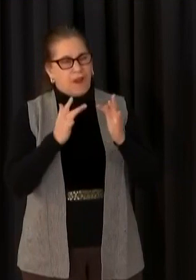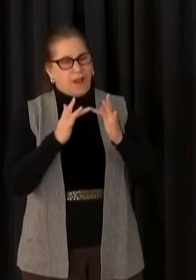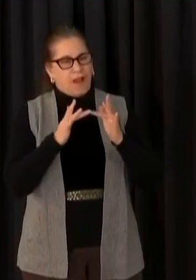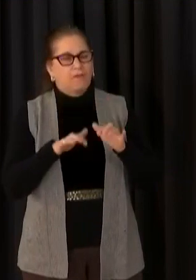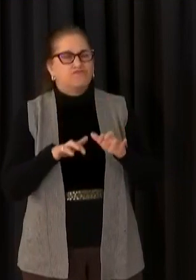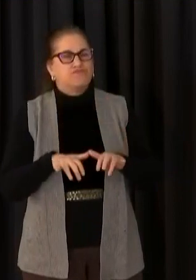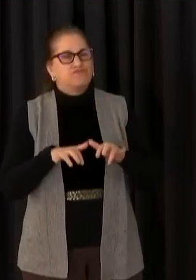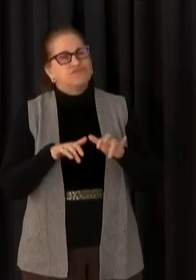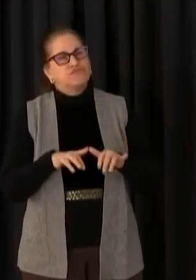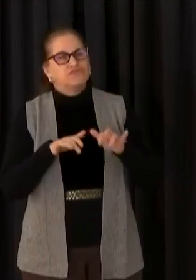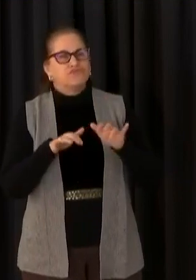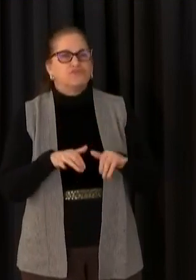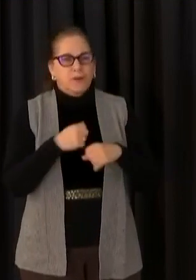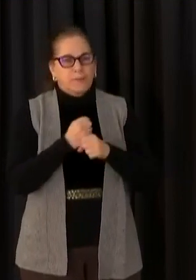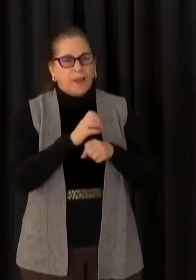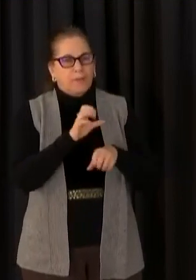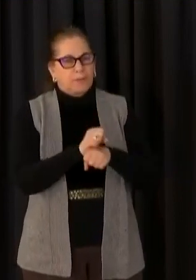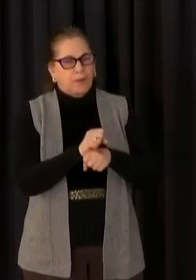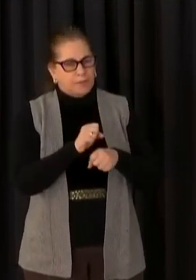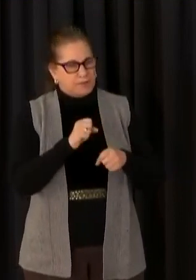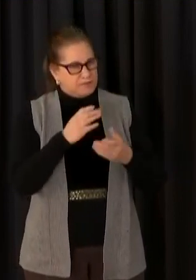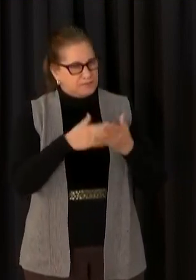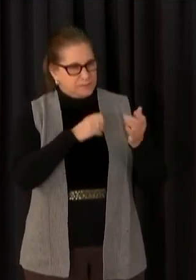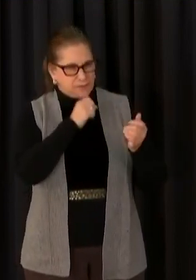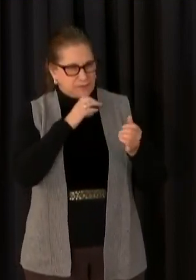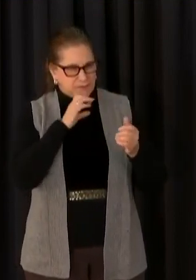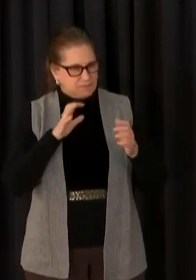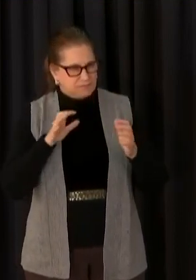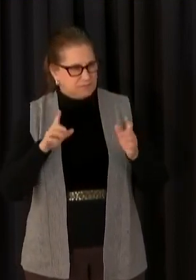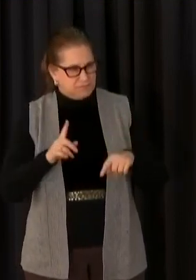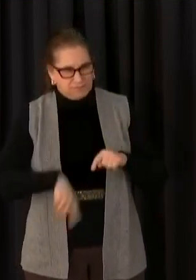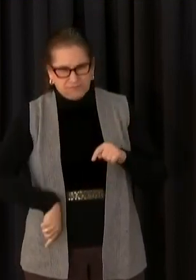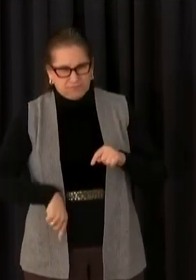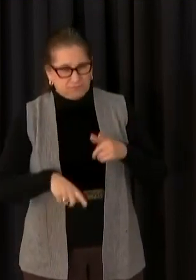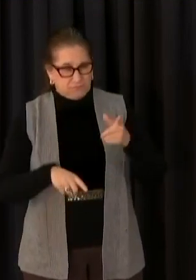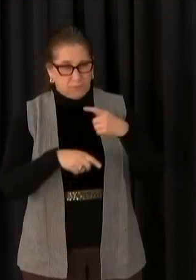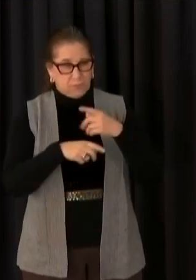appointments? Are you like reserving some for the call center and then others for the